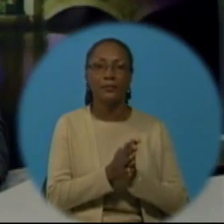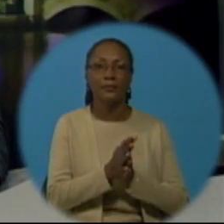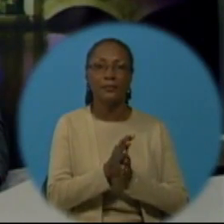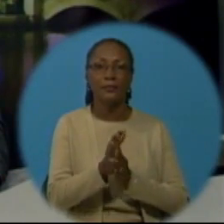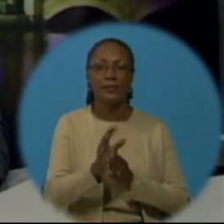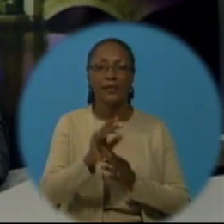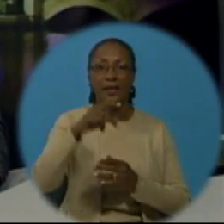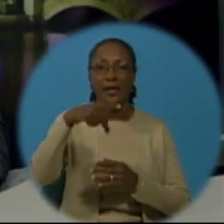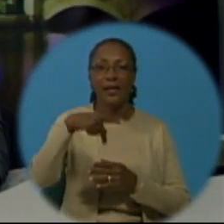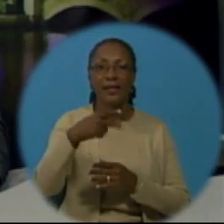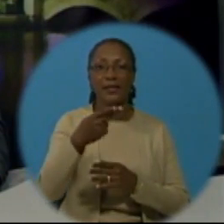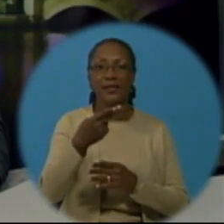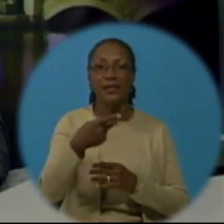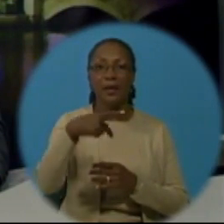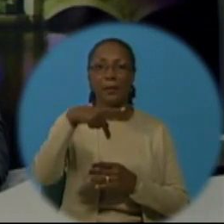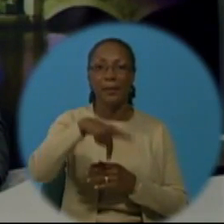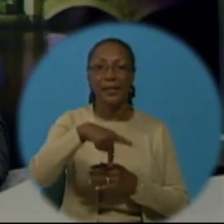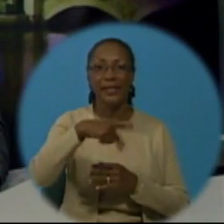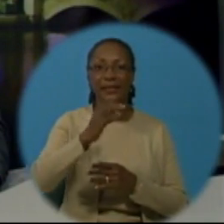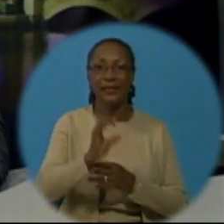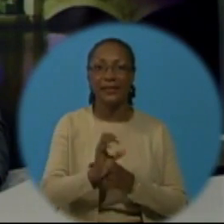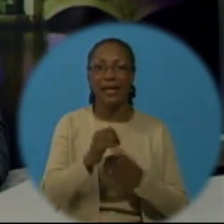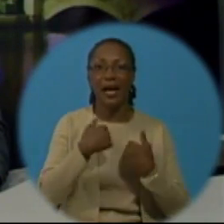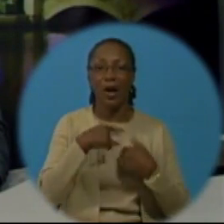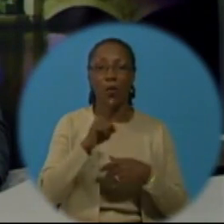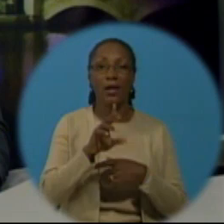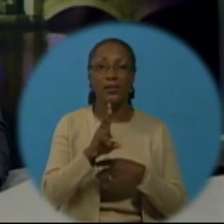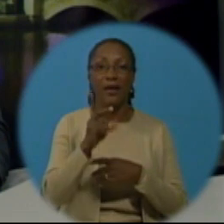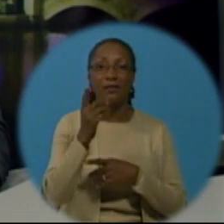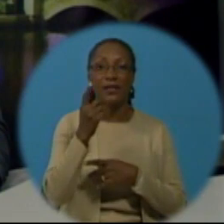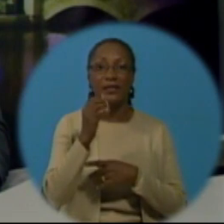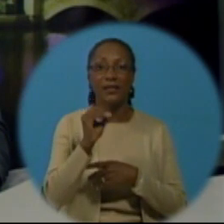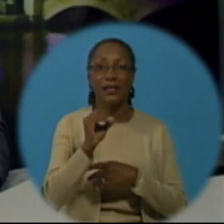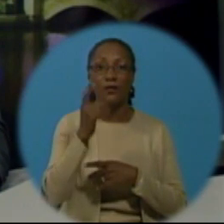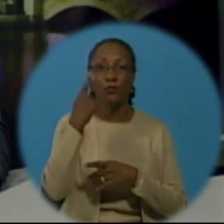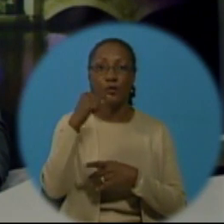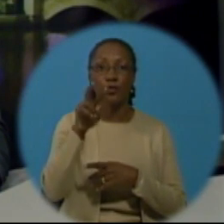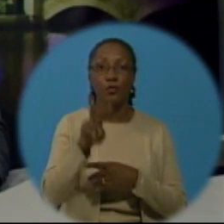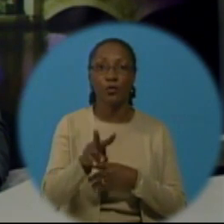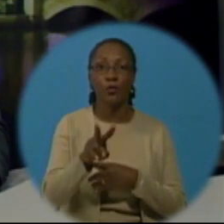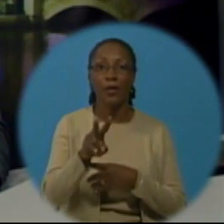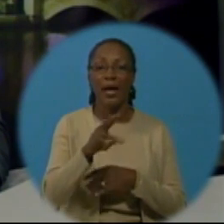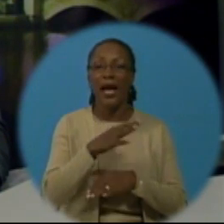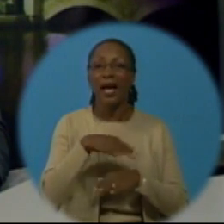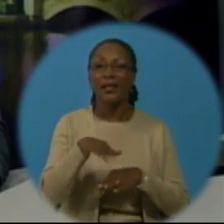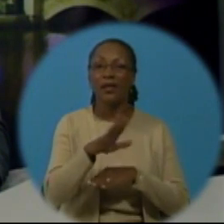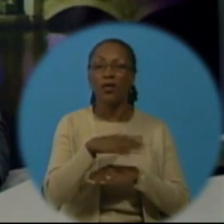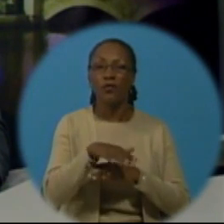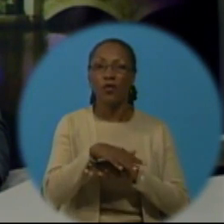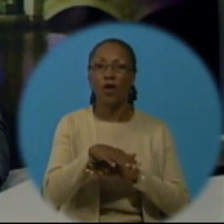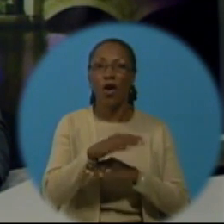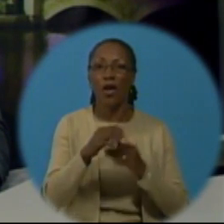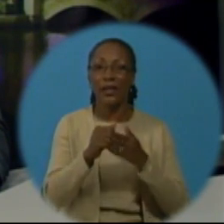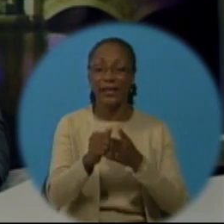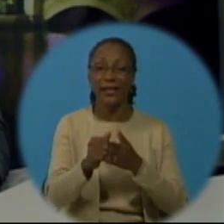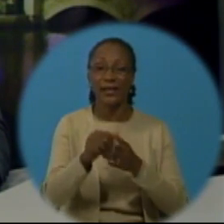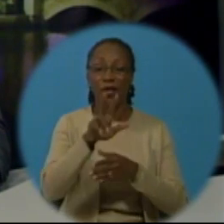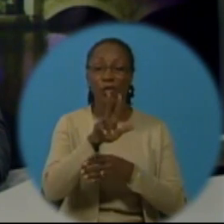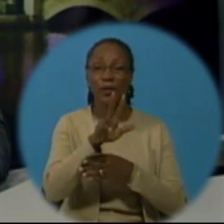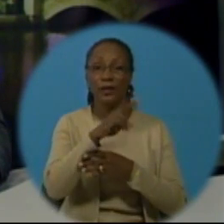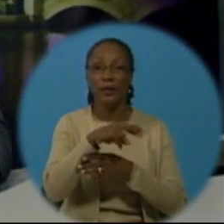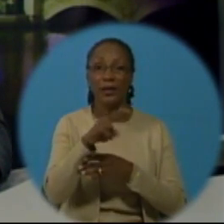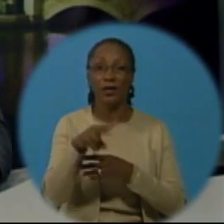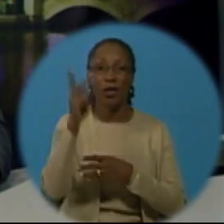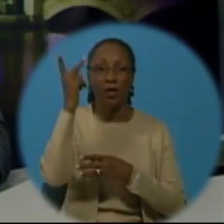Well, HBC ended the day on 170 for two. That's an overall lead of 322. Craig Brathett, he's still there, not